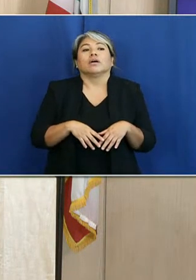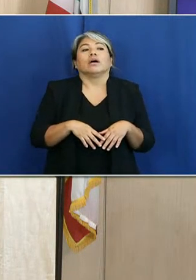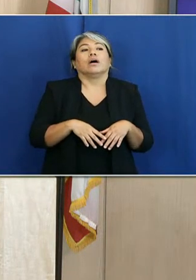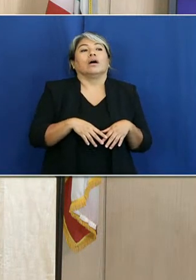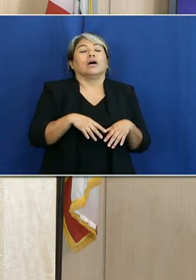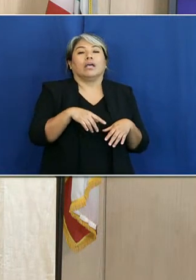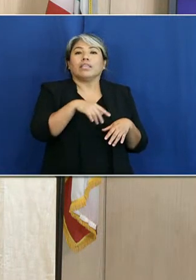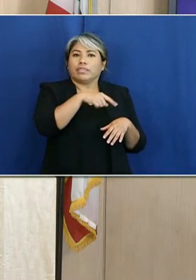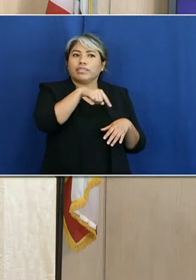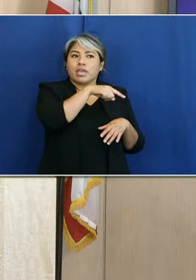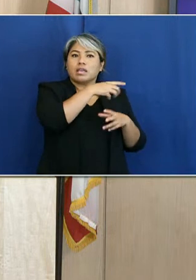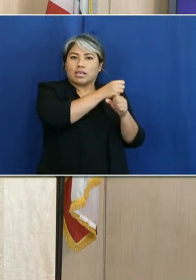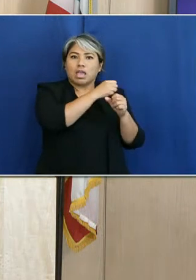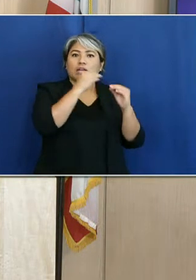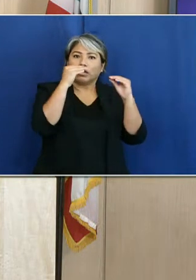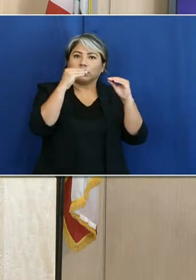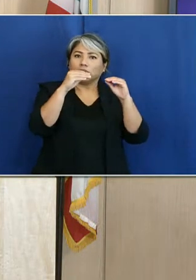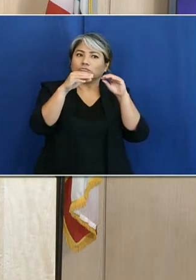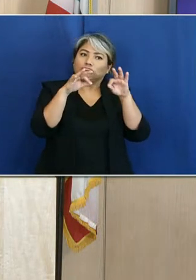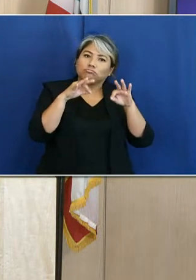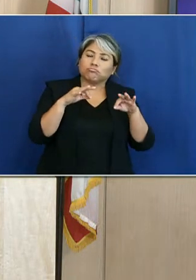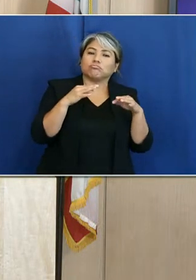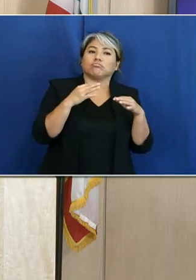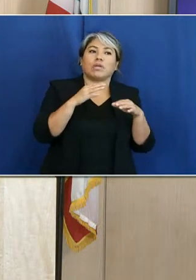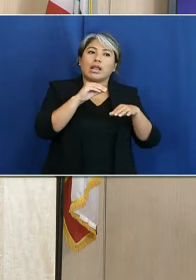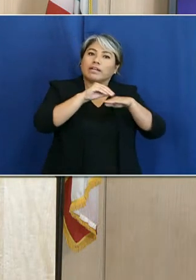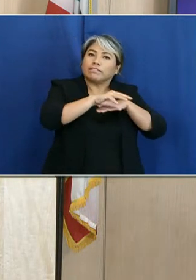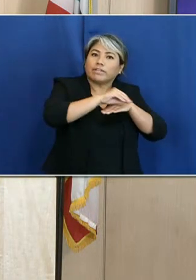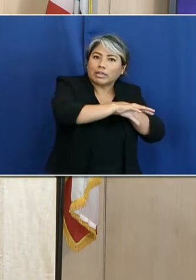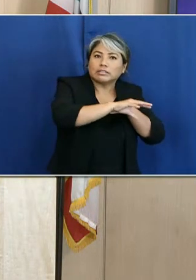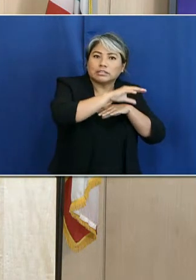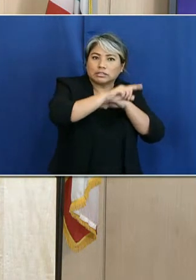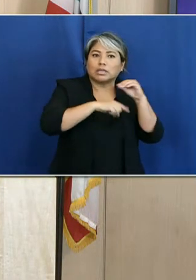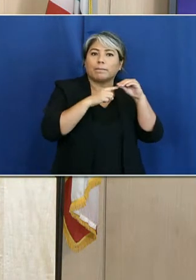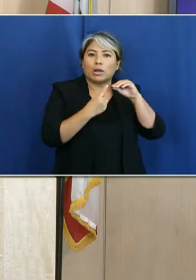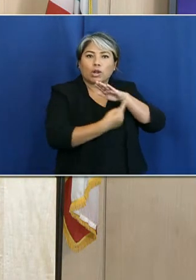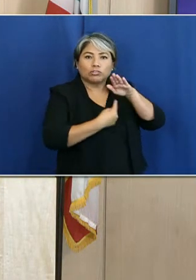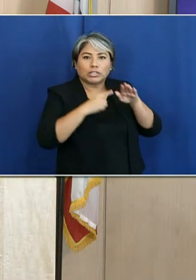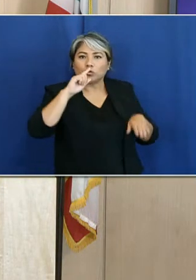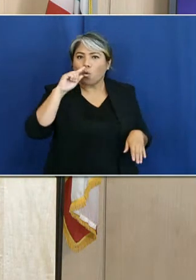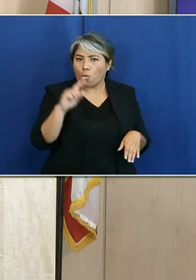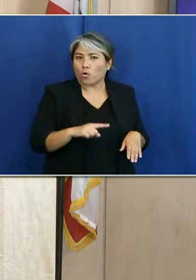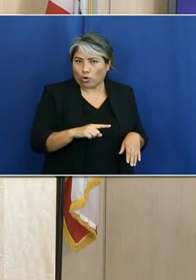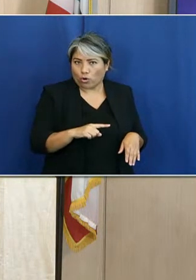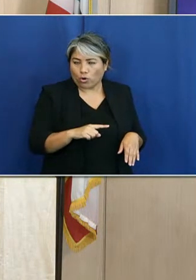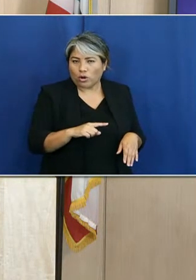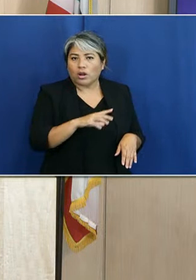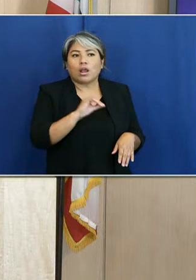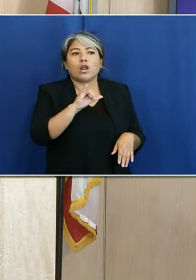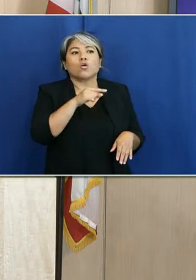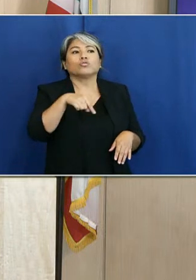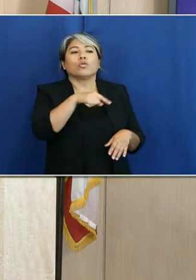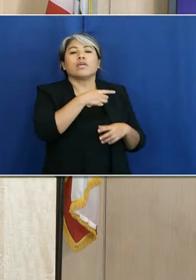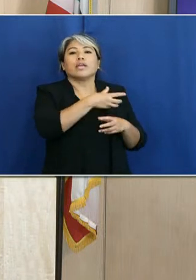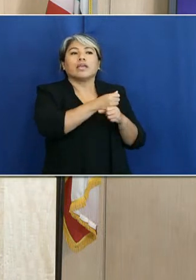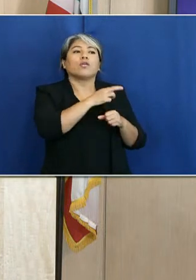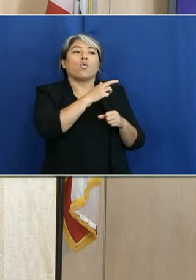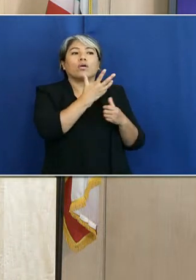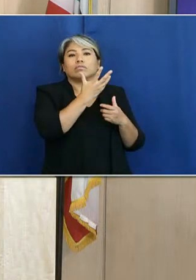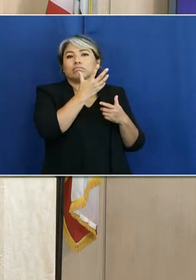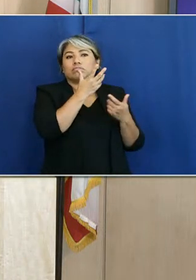instructions and advised about the isolation order, and they are also given or